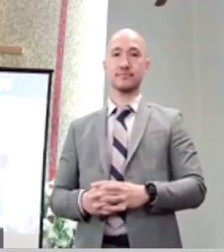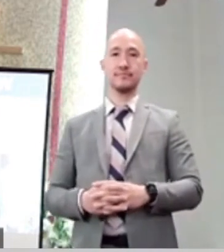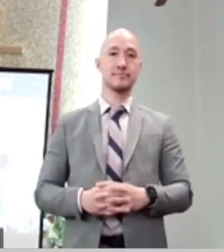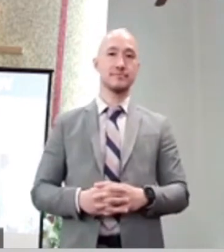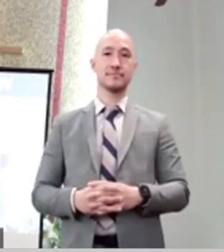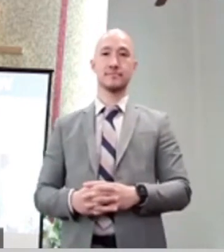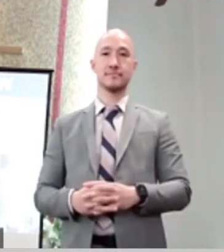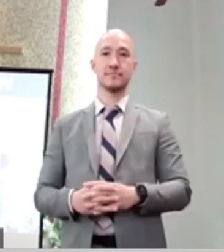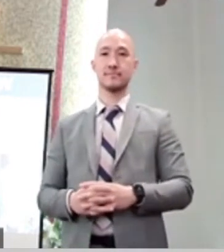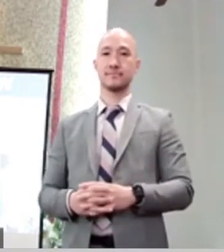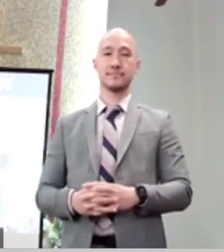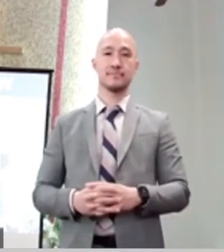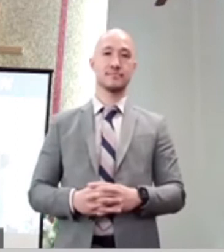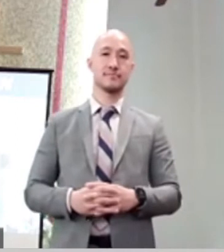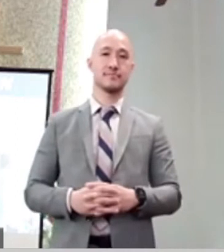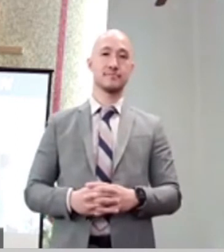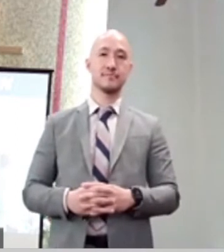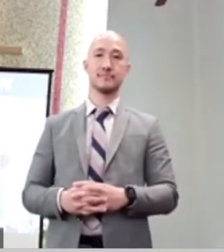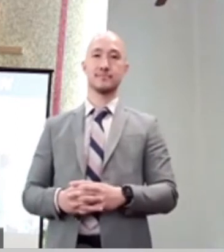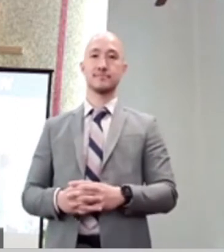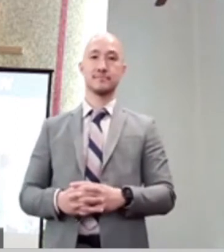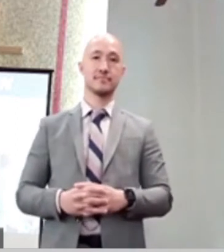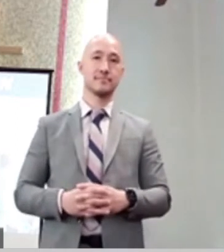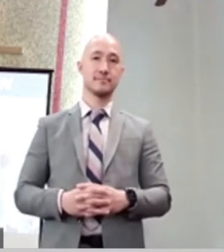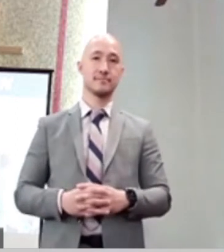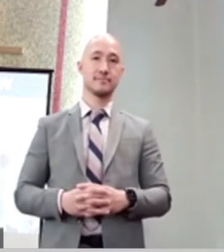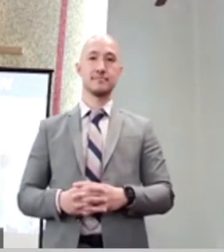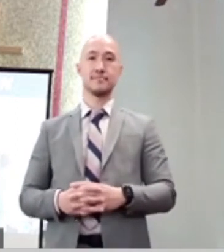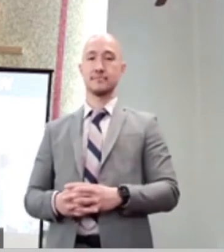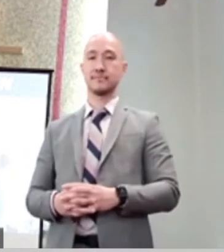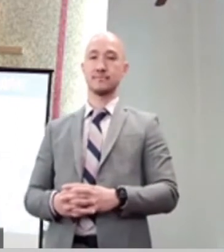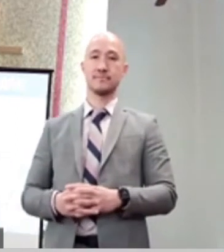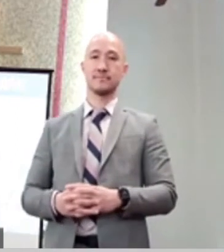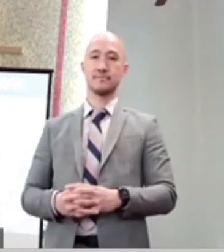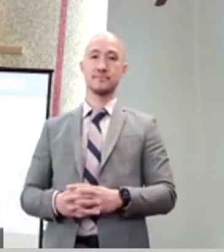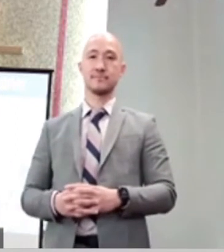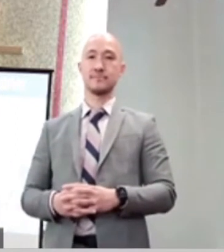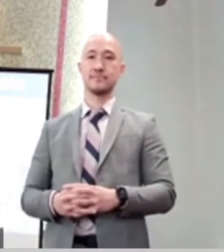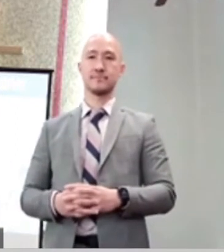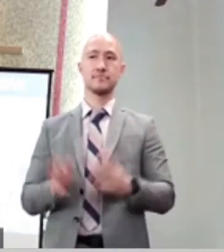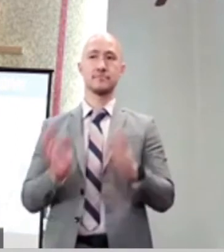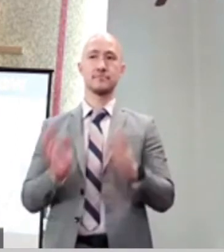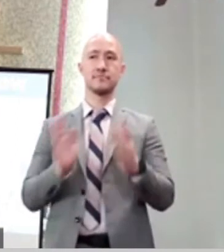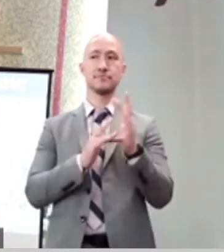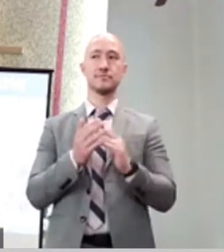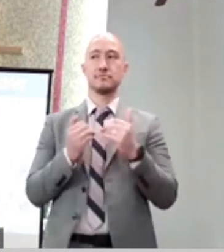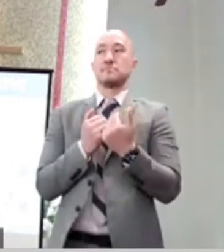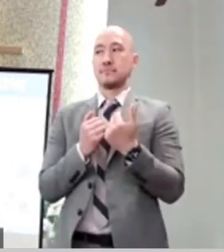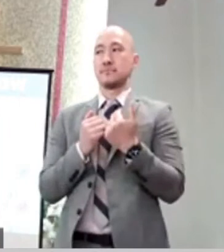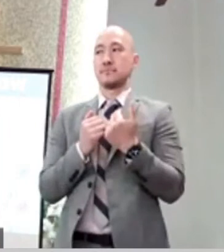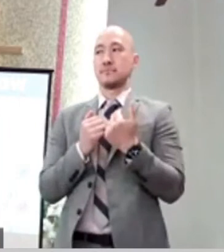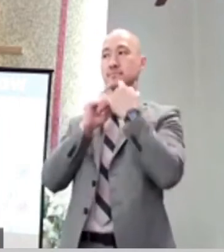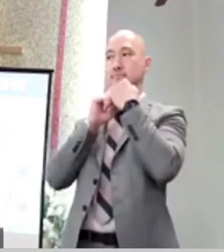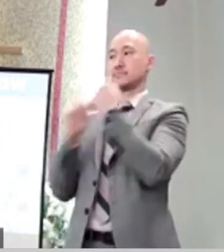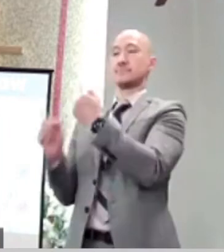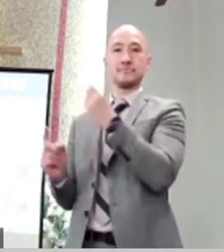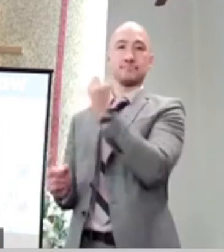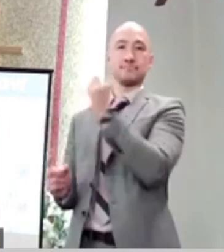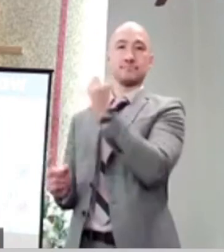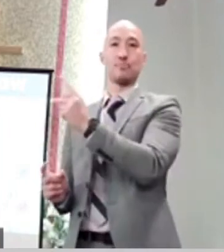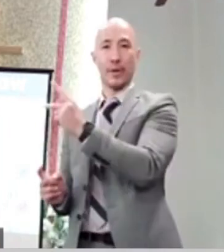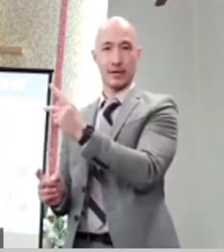Jesus. They were religious conservatives, you could say, at the time. How does Jesus answer? This is